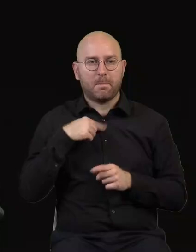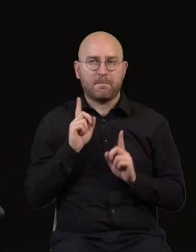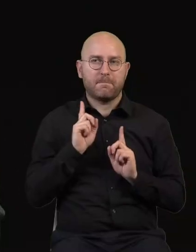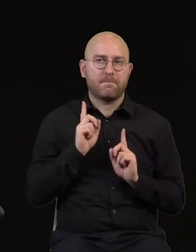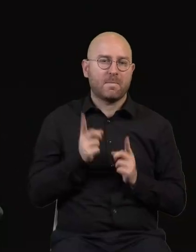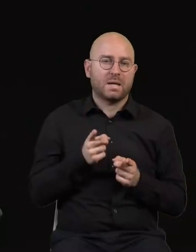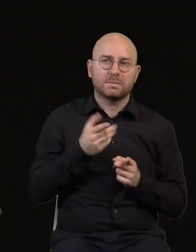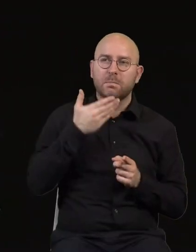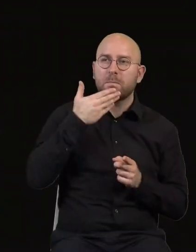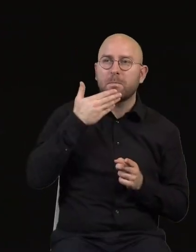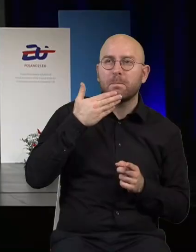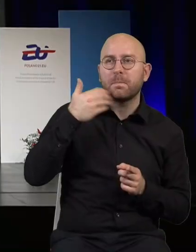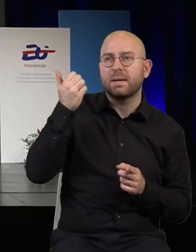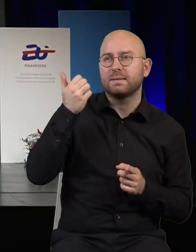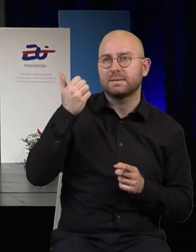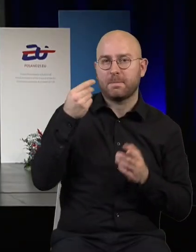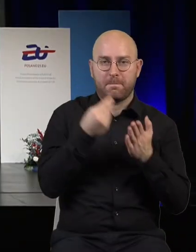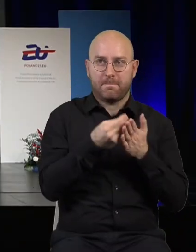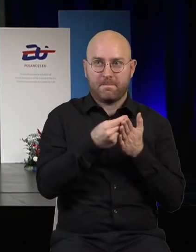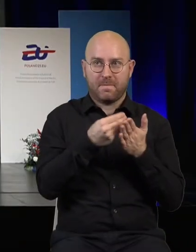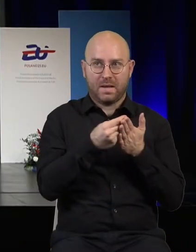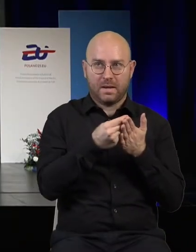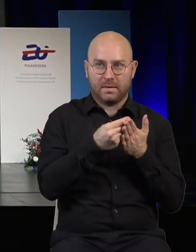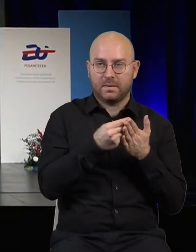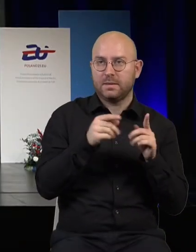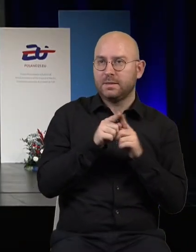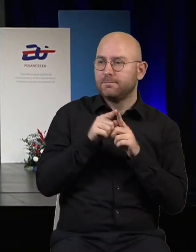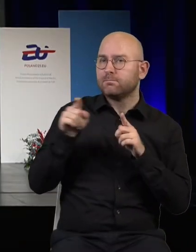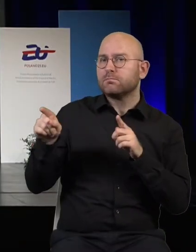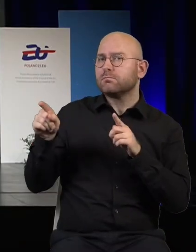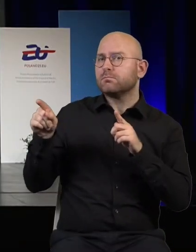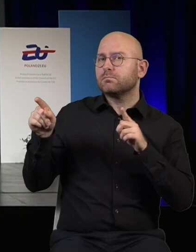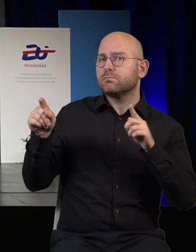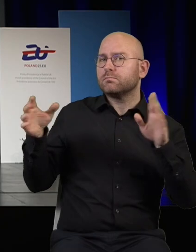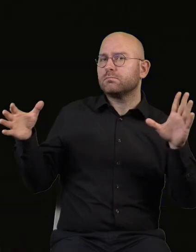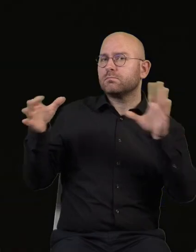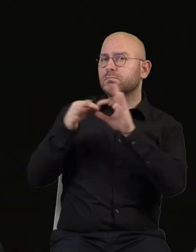the transport network. Thank you very much. General?